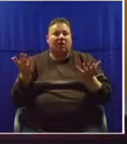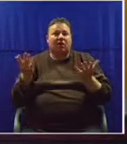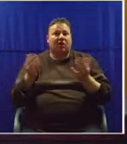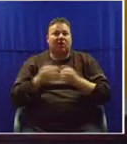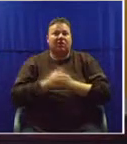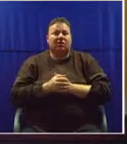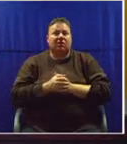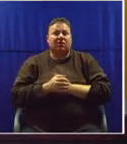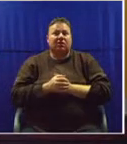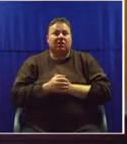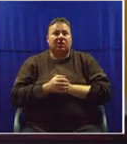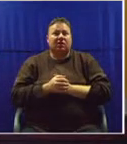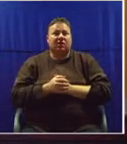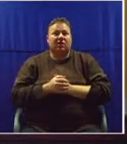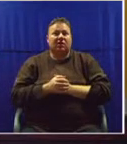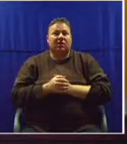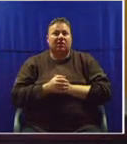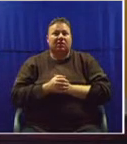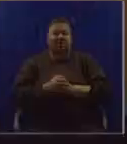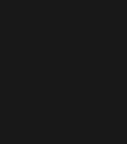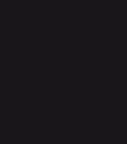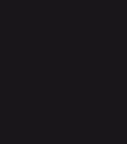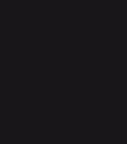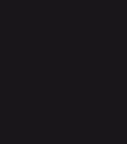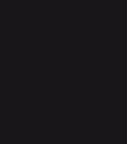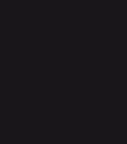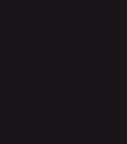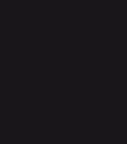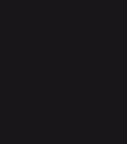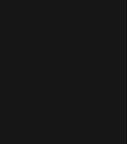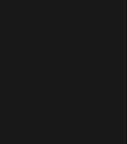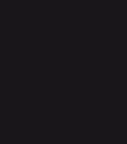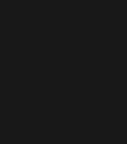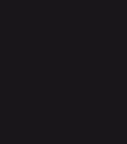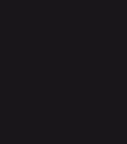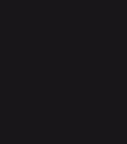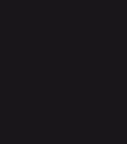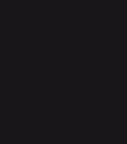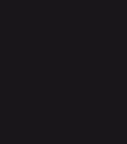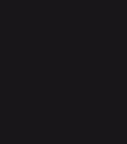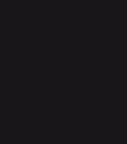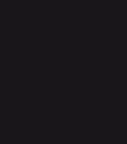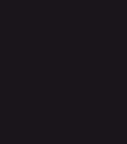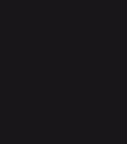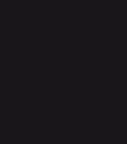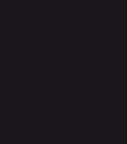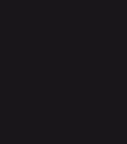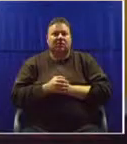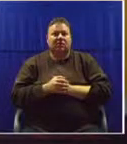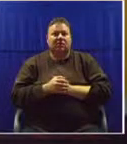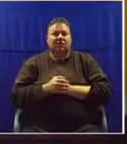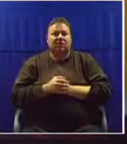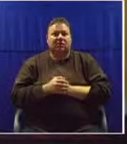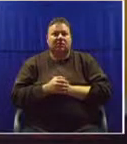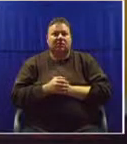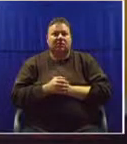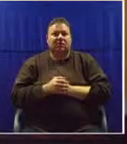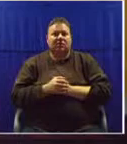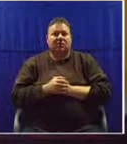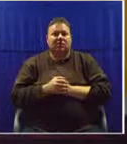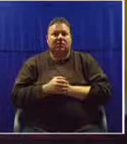I'm giving you can a you warning please listen? Because there's no warning point for of what? Order. There is no point of order. But honorable listen first.